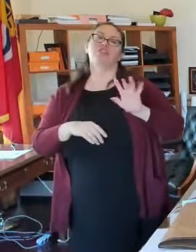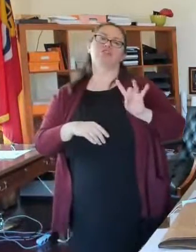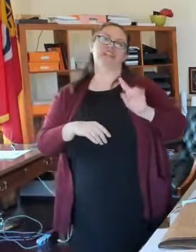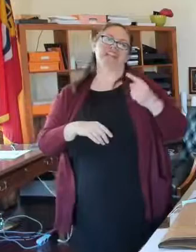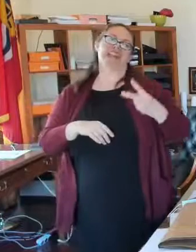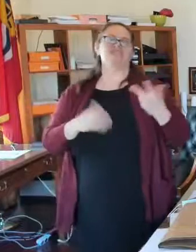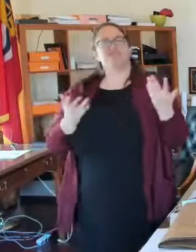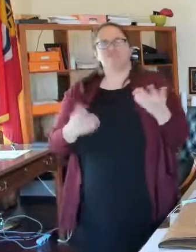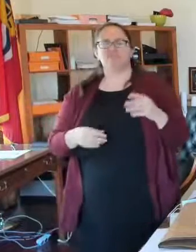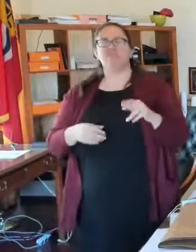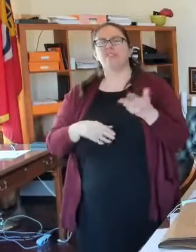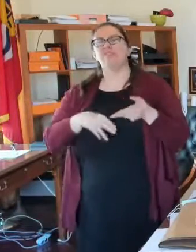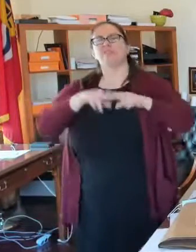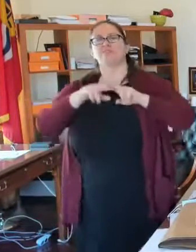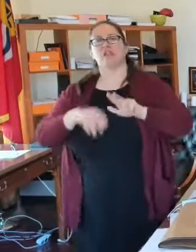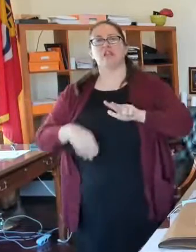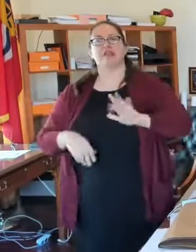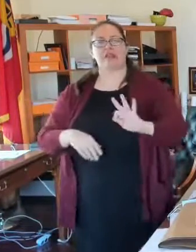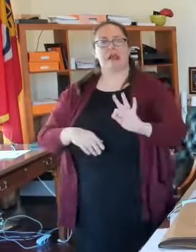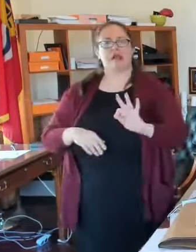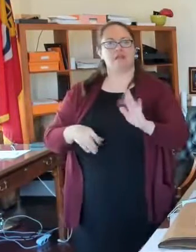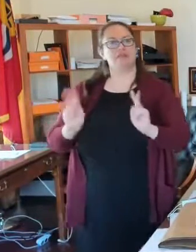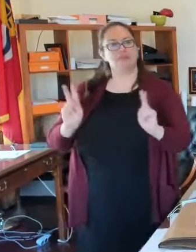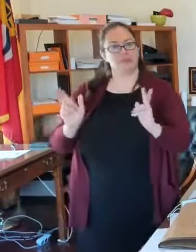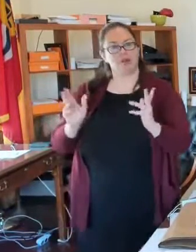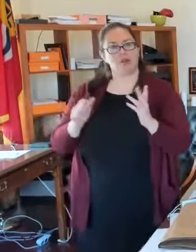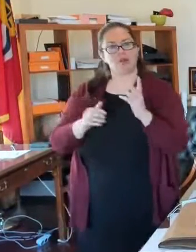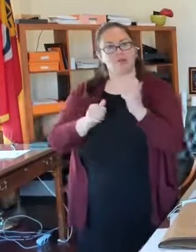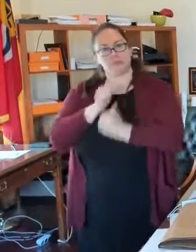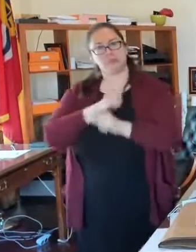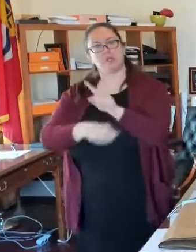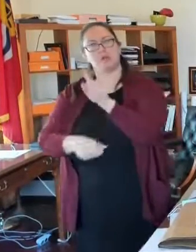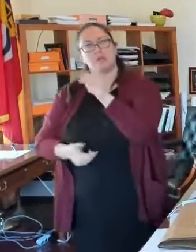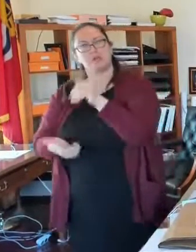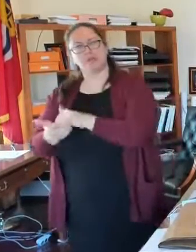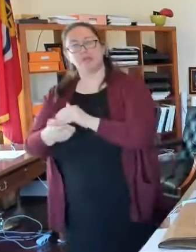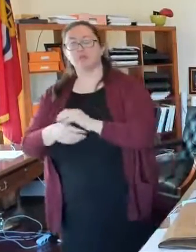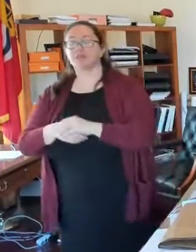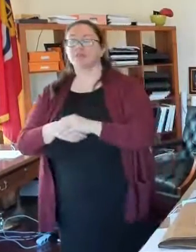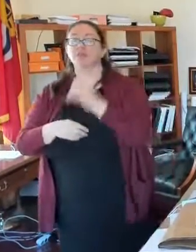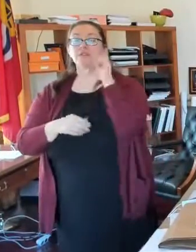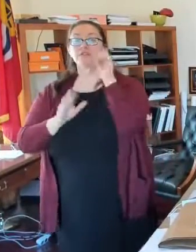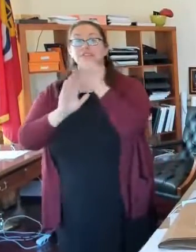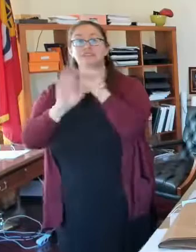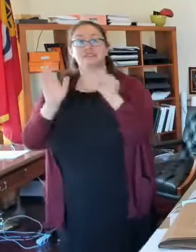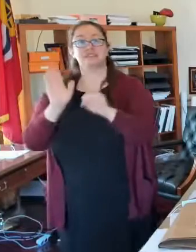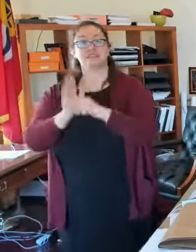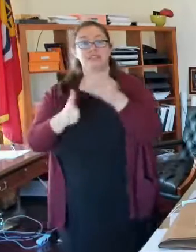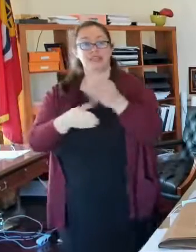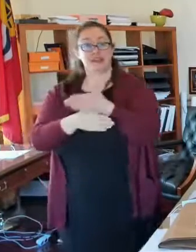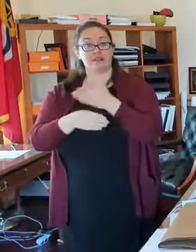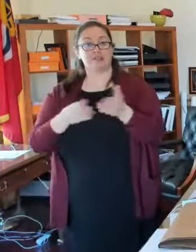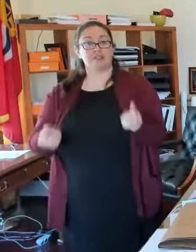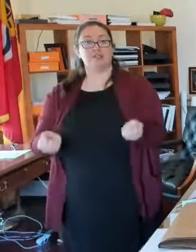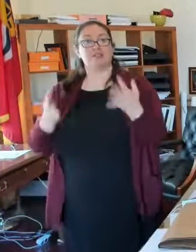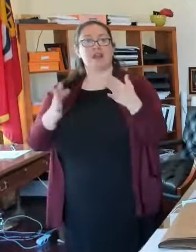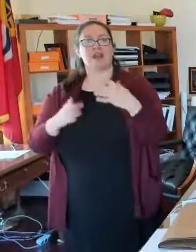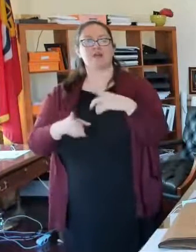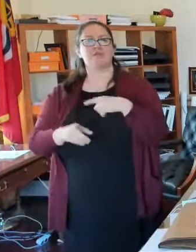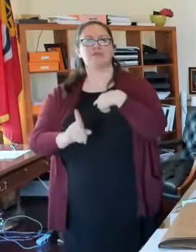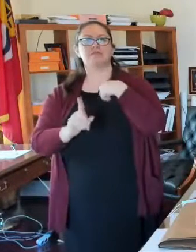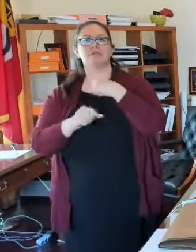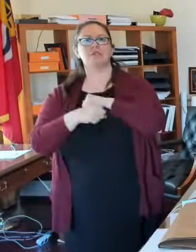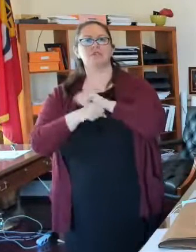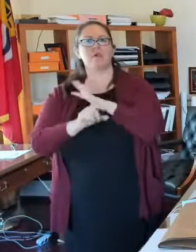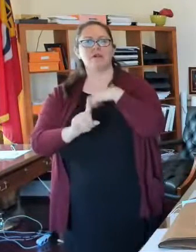39. And so still the state's average number of positive cases, 7-day